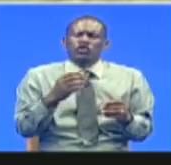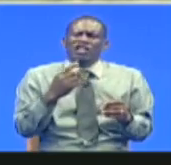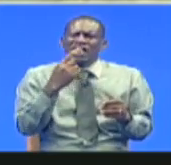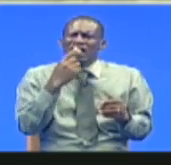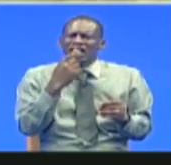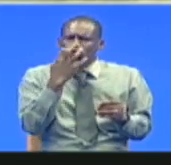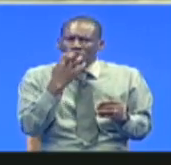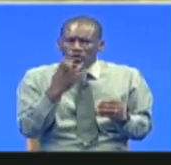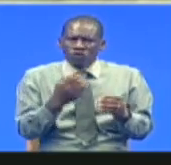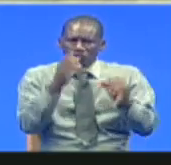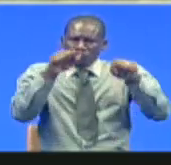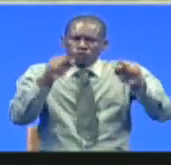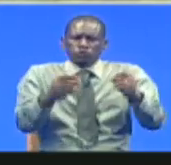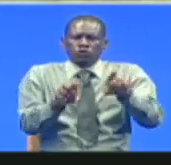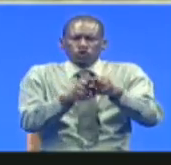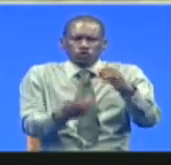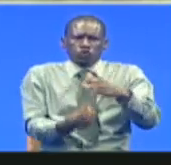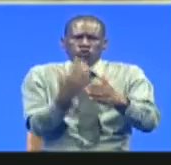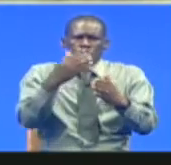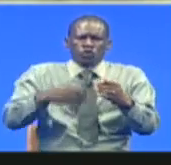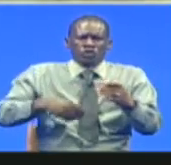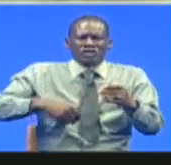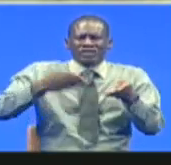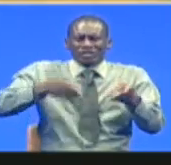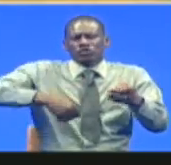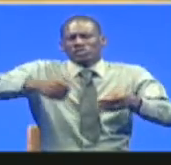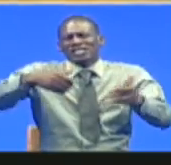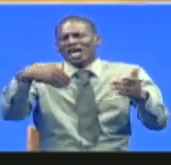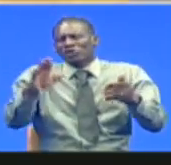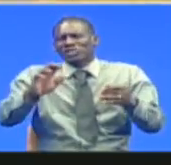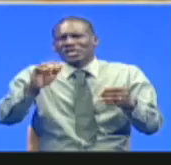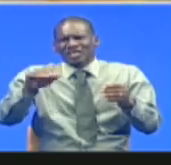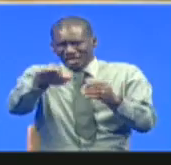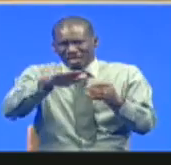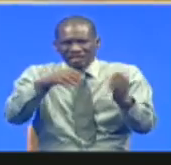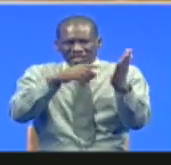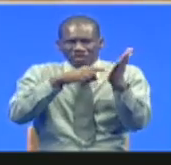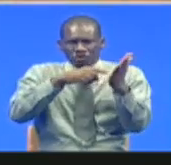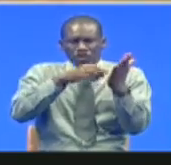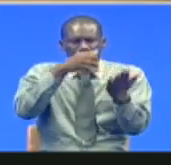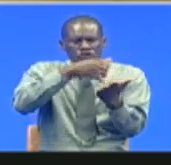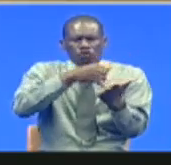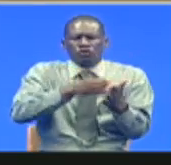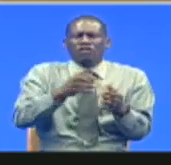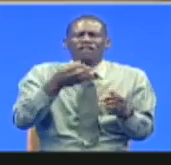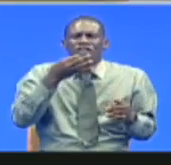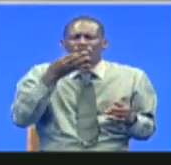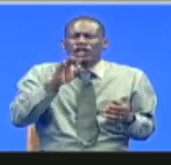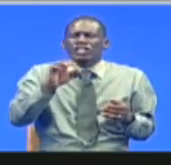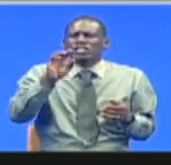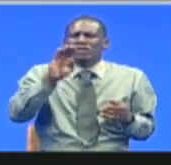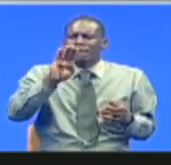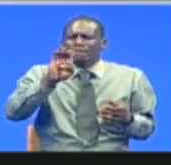see potential of even growing export crops like French beans. Cool beans, some would exclaim at such technology.